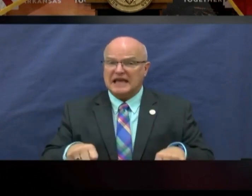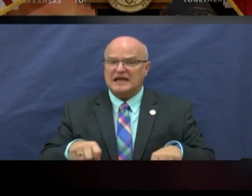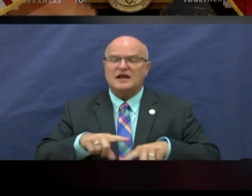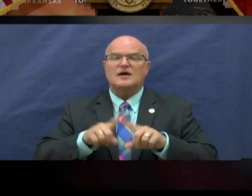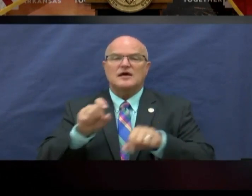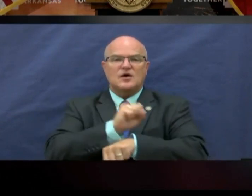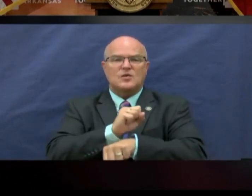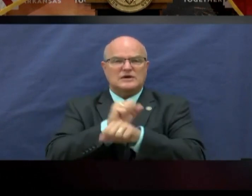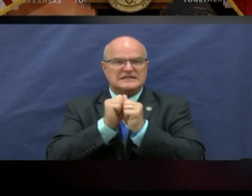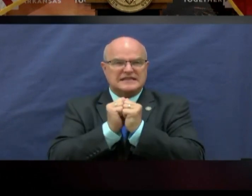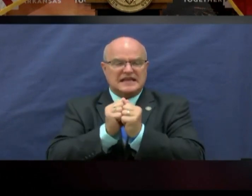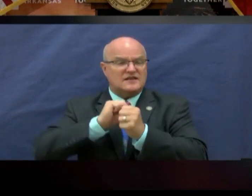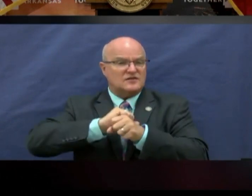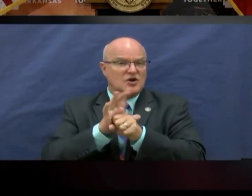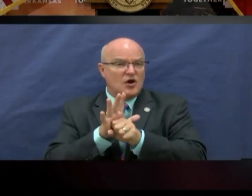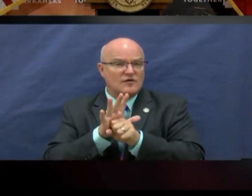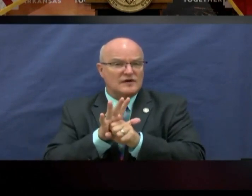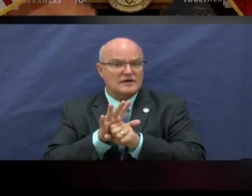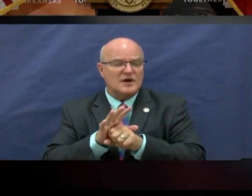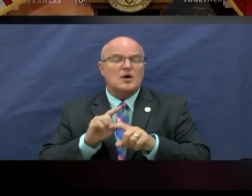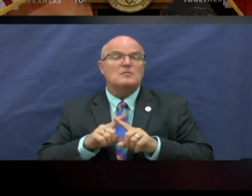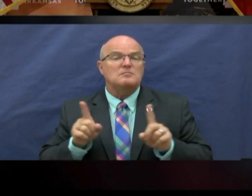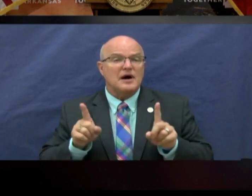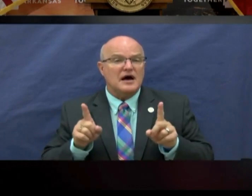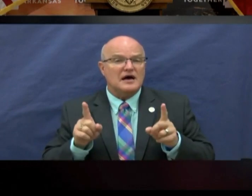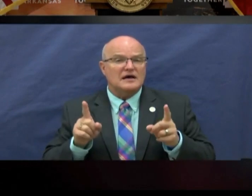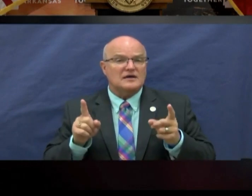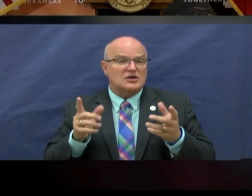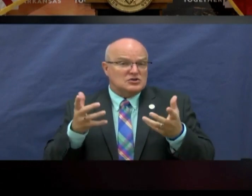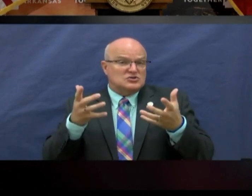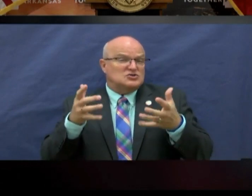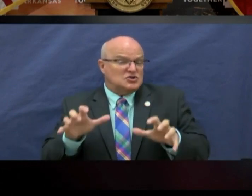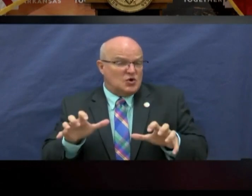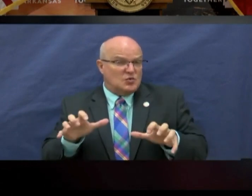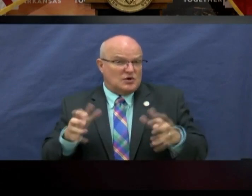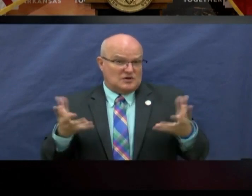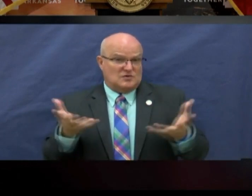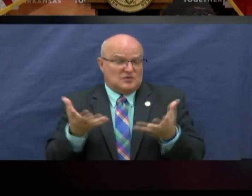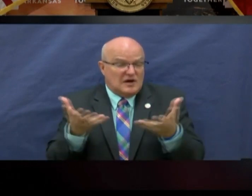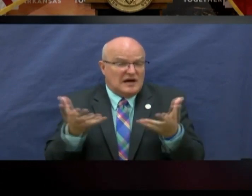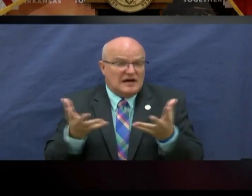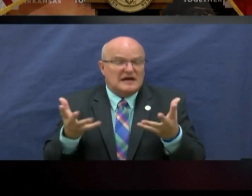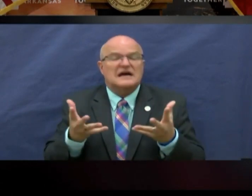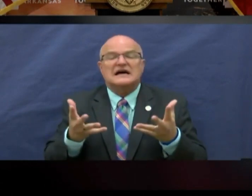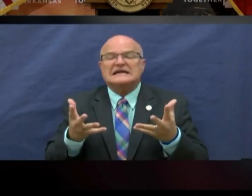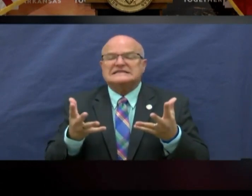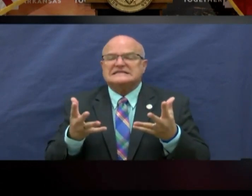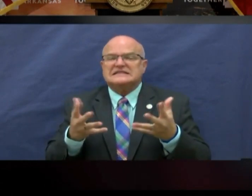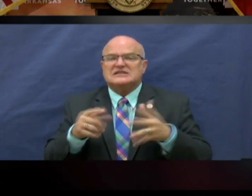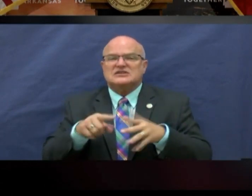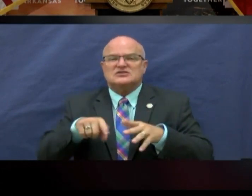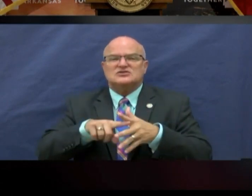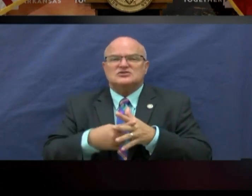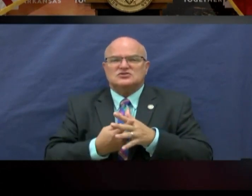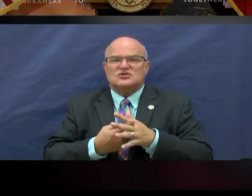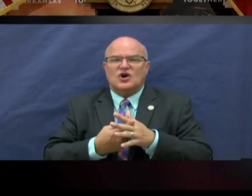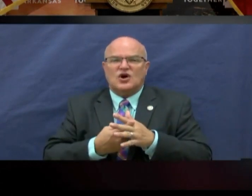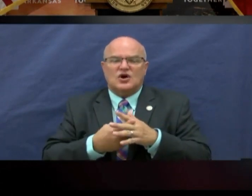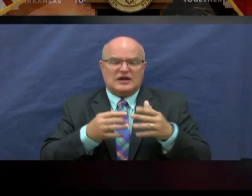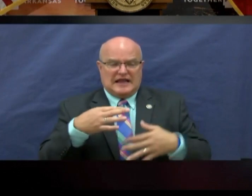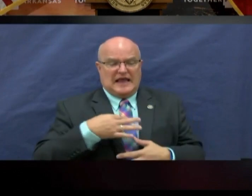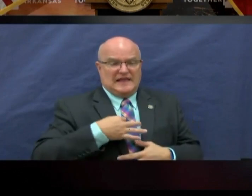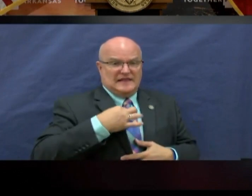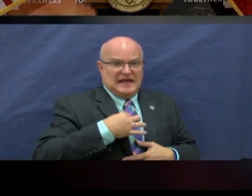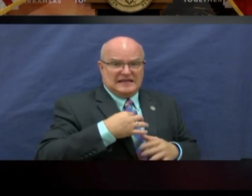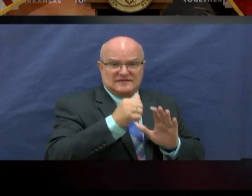this for our COVID. But what we don't want to have to happen is that we have to start cutting back on